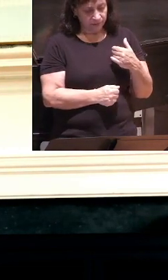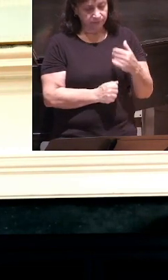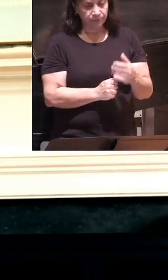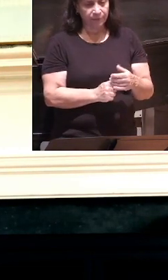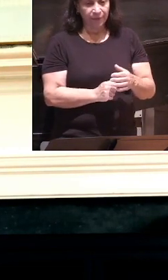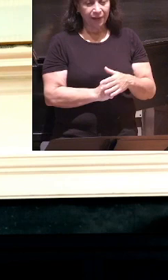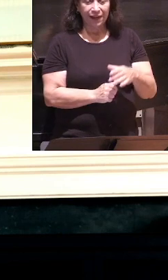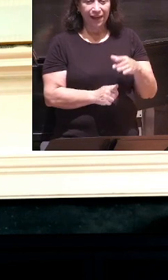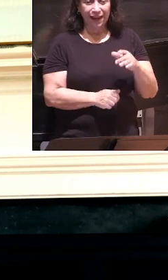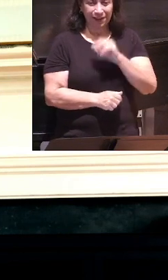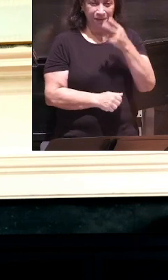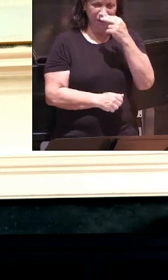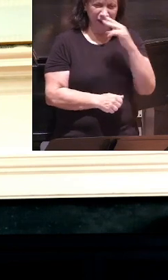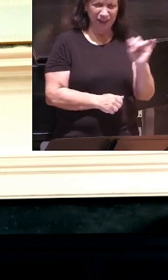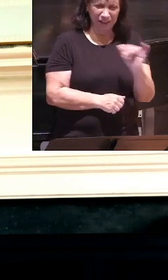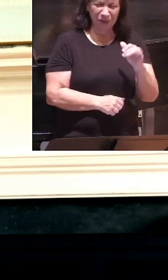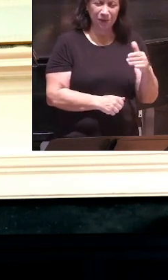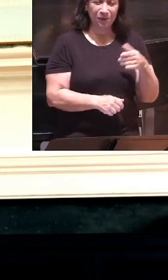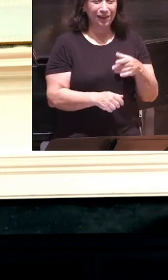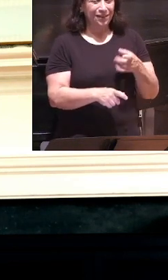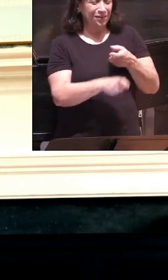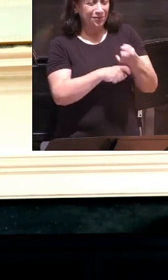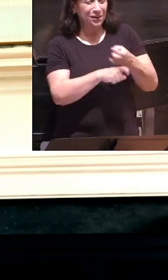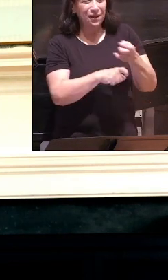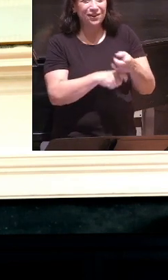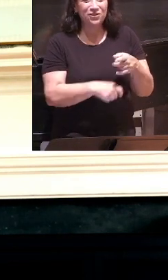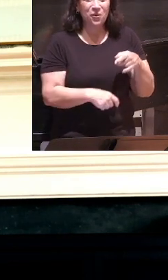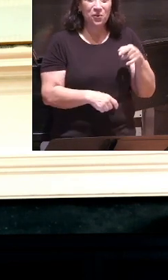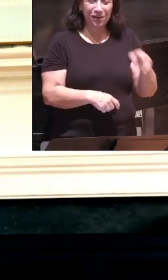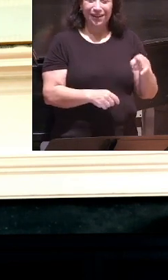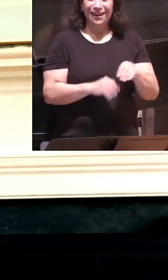make everyone laugh without even trying to make a joke. He's my hero.